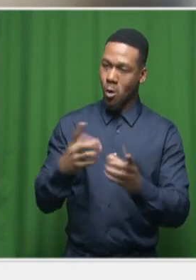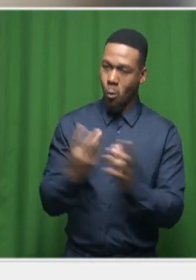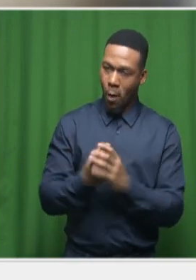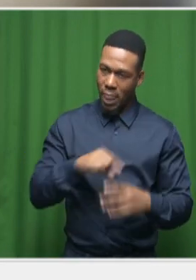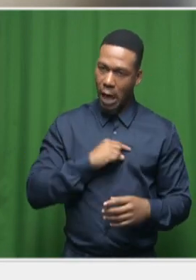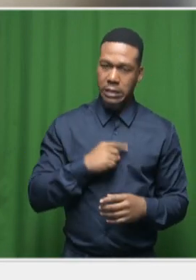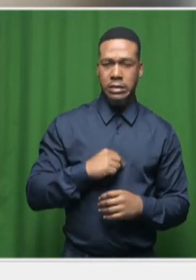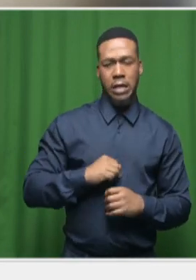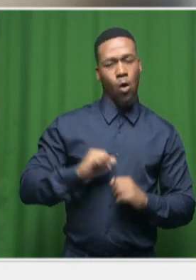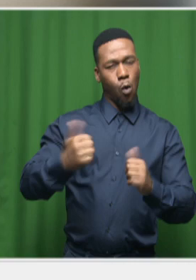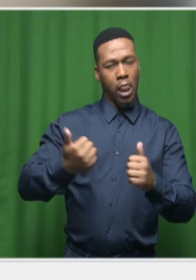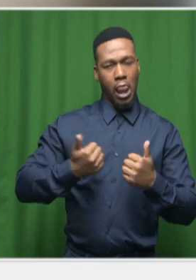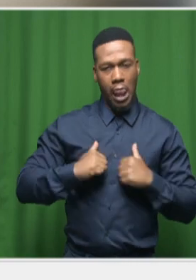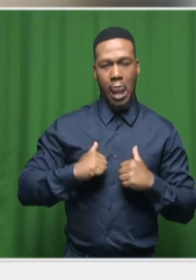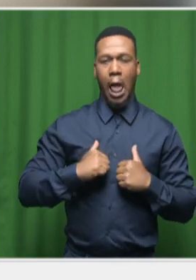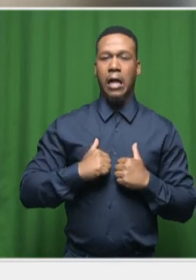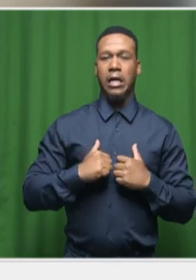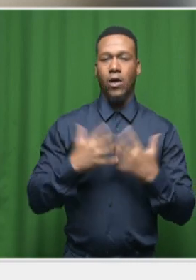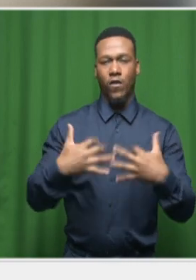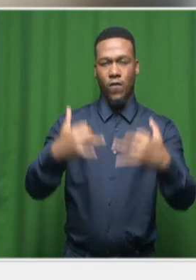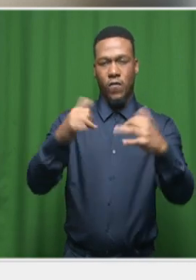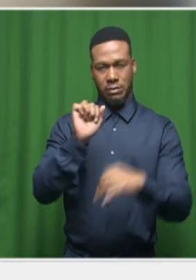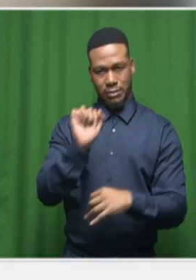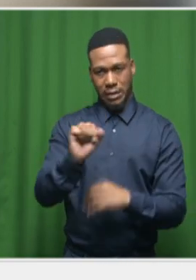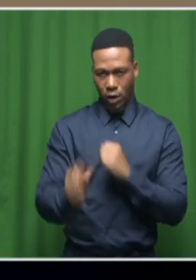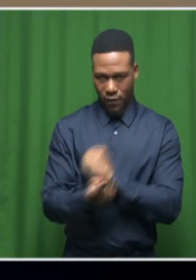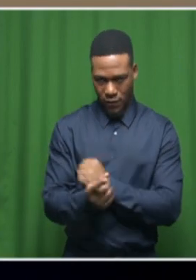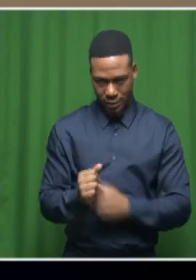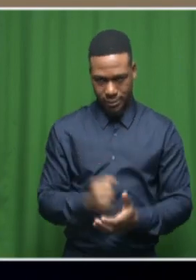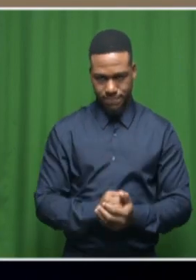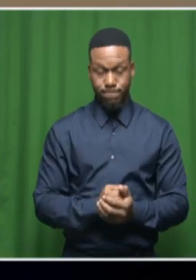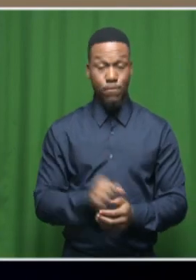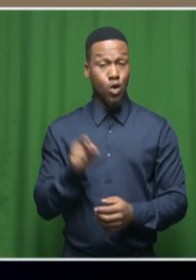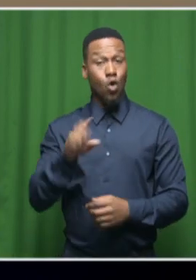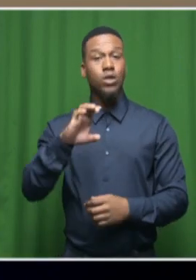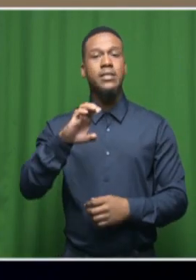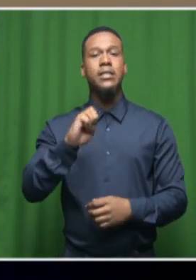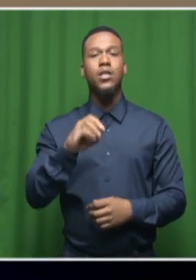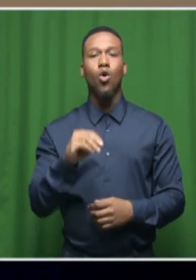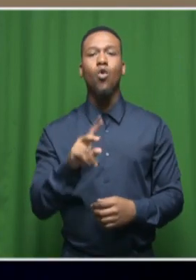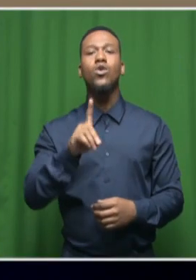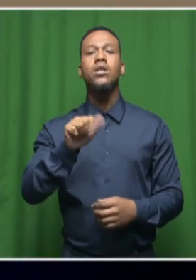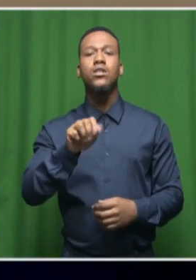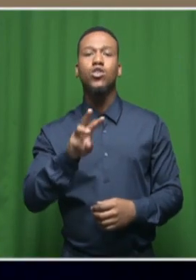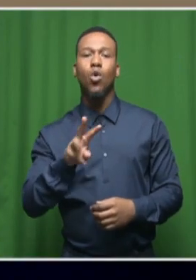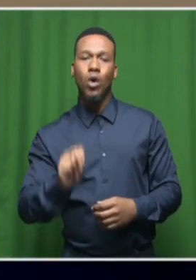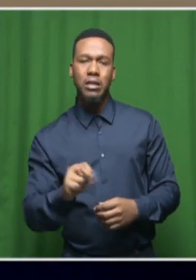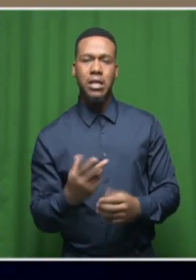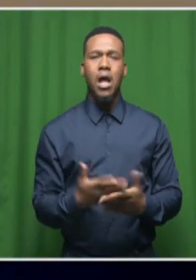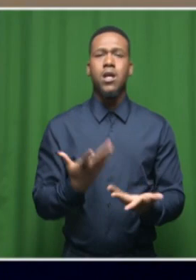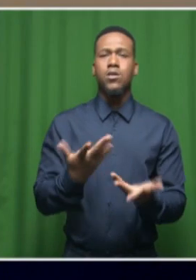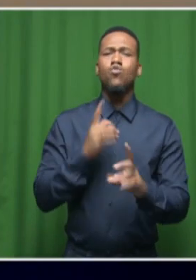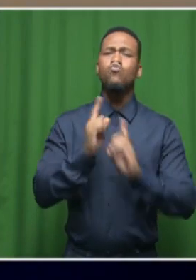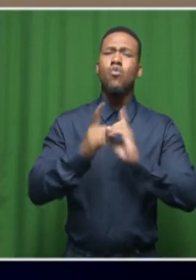it's always a success. Now, that was Constitution Hill CEO Dawn Robertson, and she's been speaking to us about